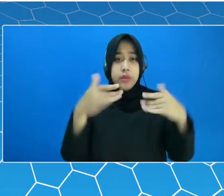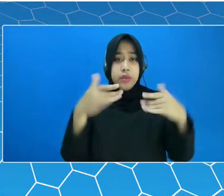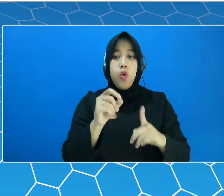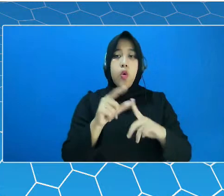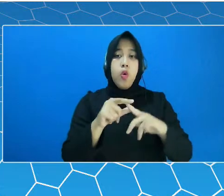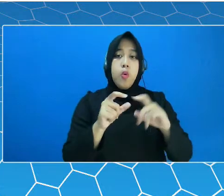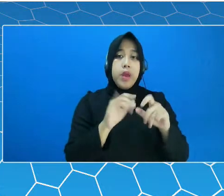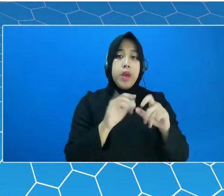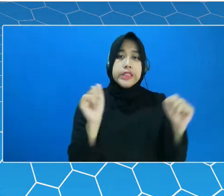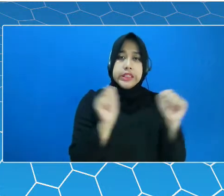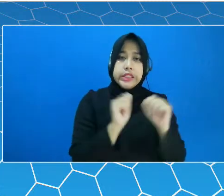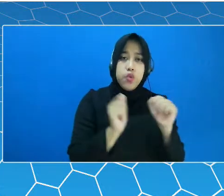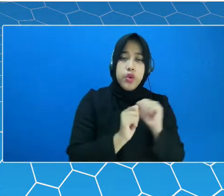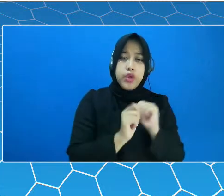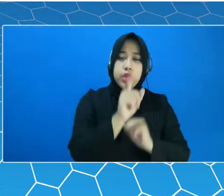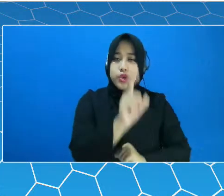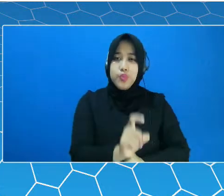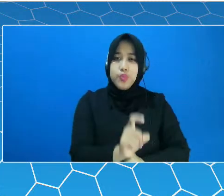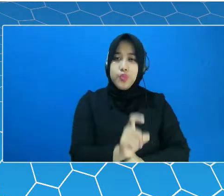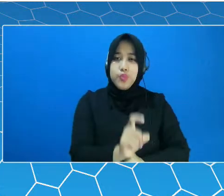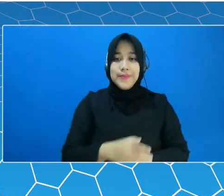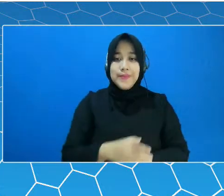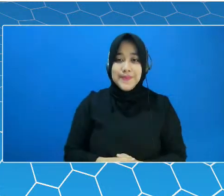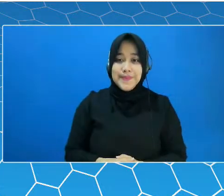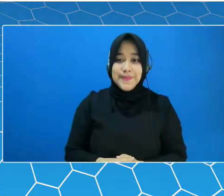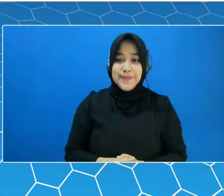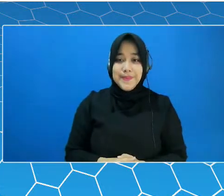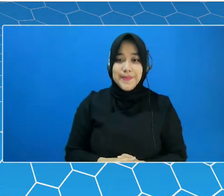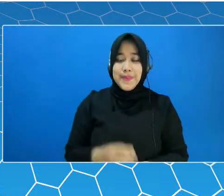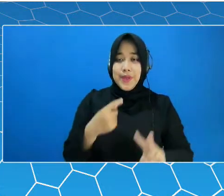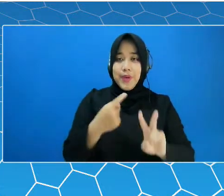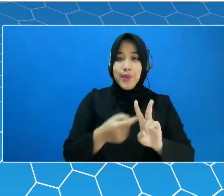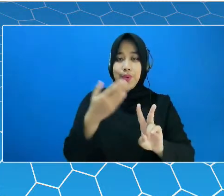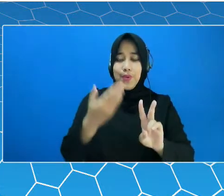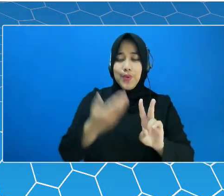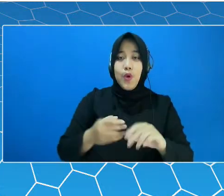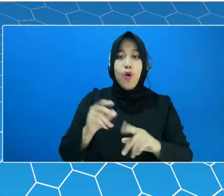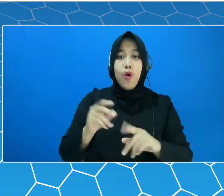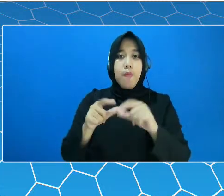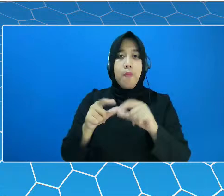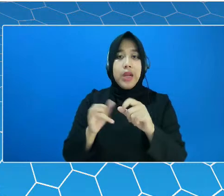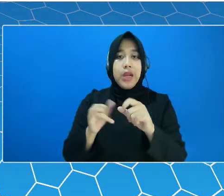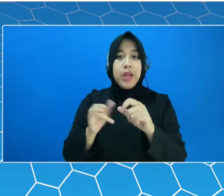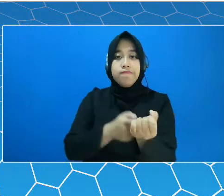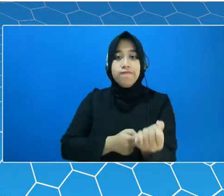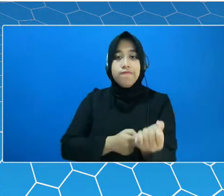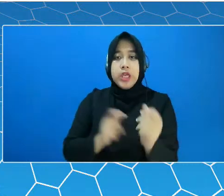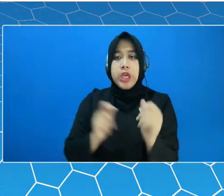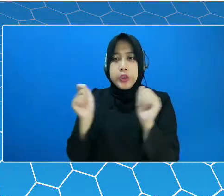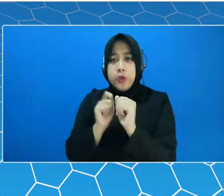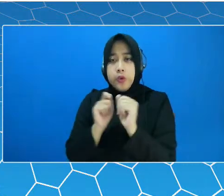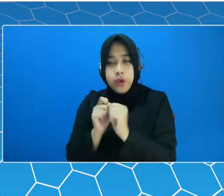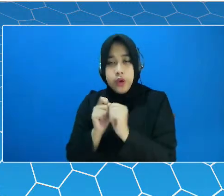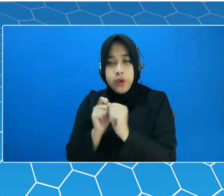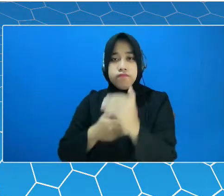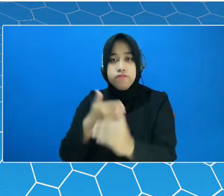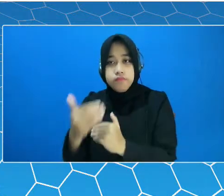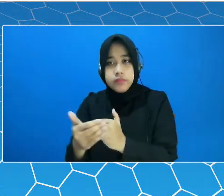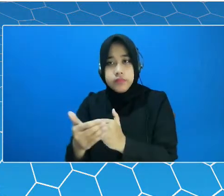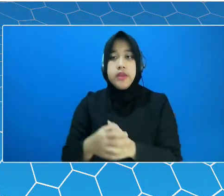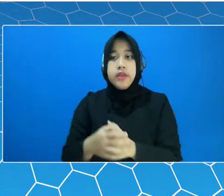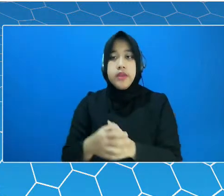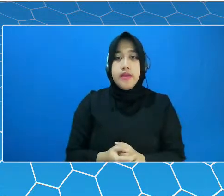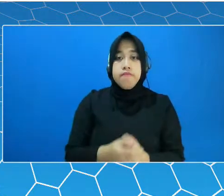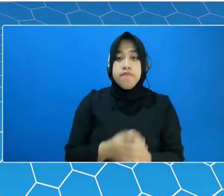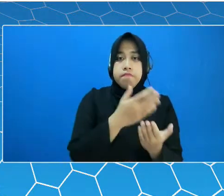acute dissection, we just get them in and operate on them. And then of course we had to categorize mainly the patients who were at home into 2,